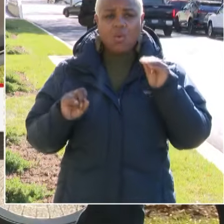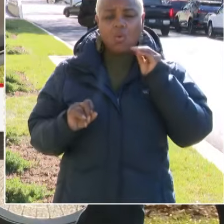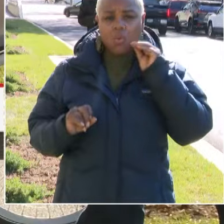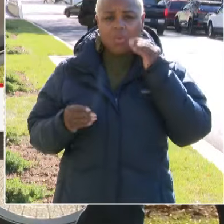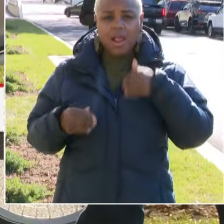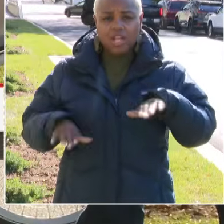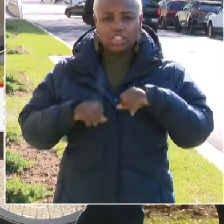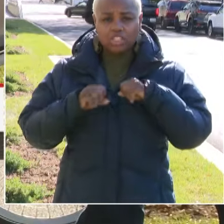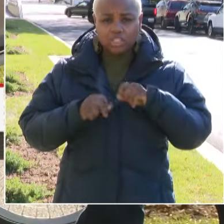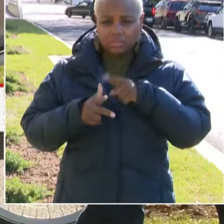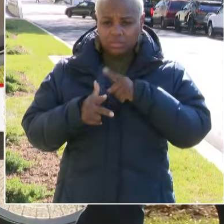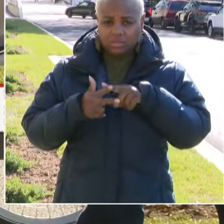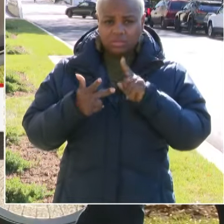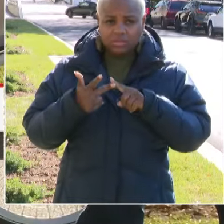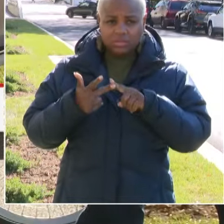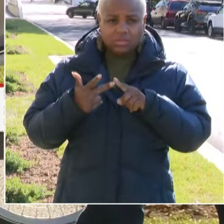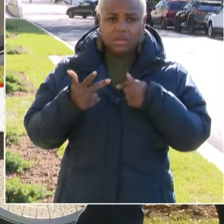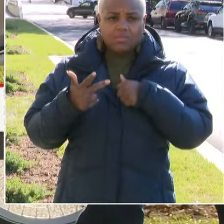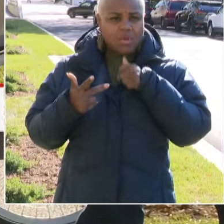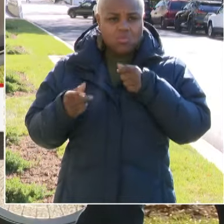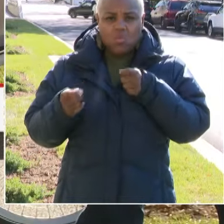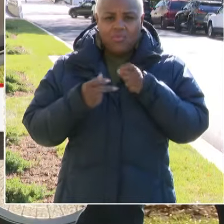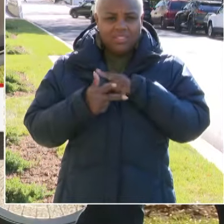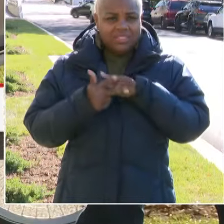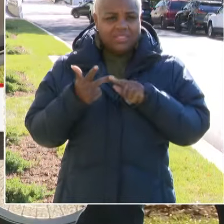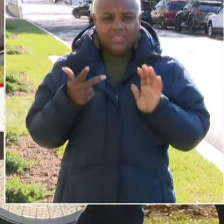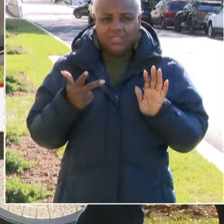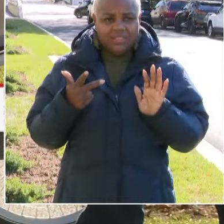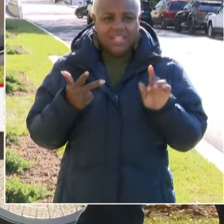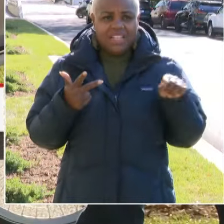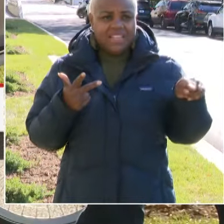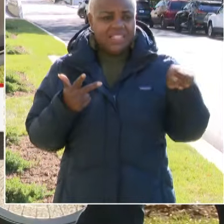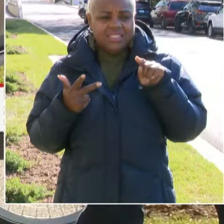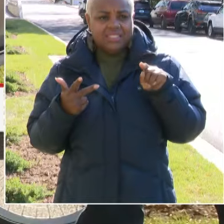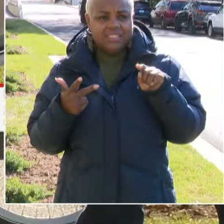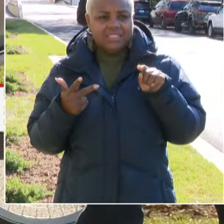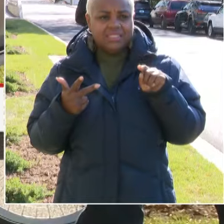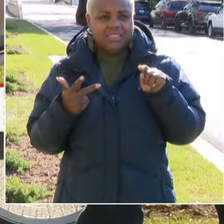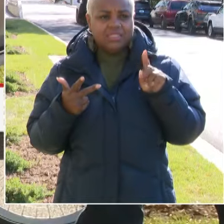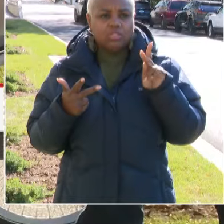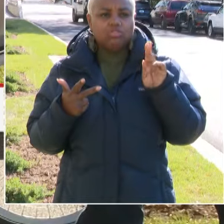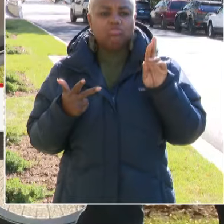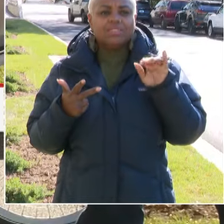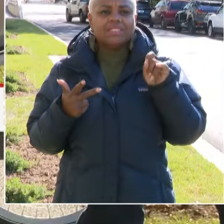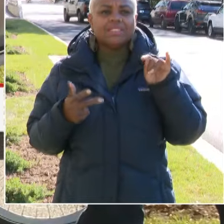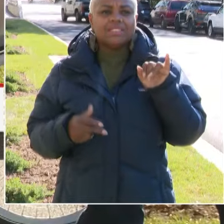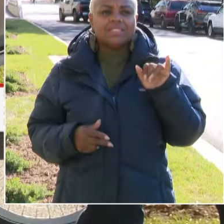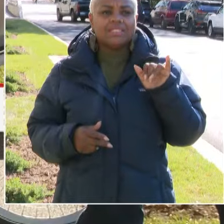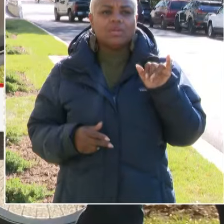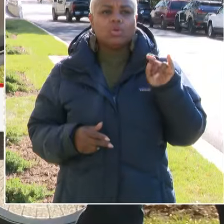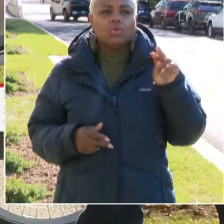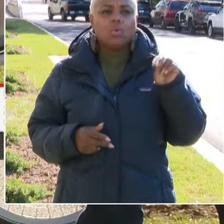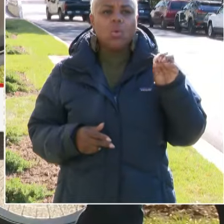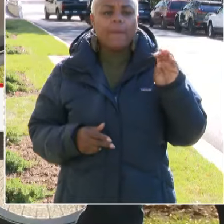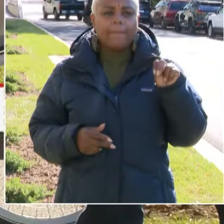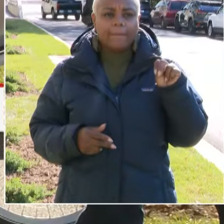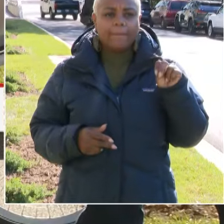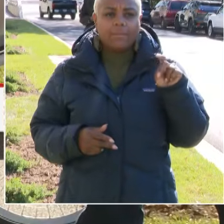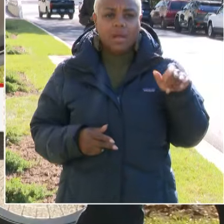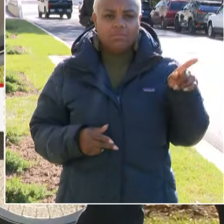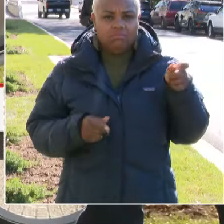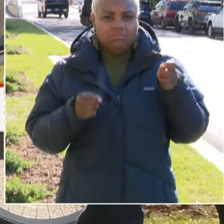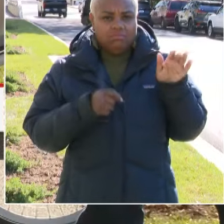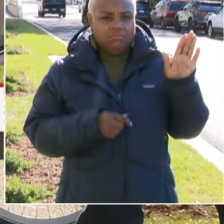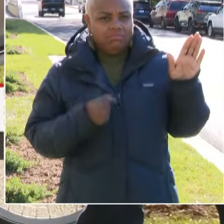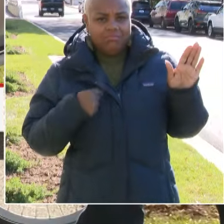Nome. Our intent is that they are not part of the task force, the federal task force that